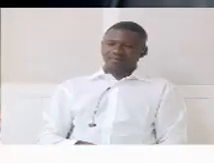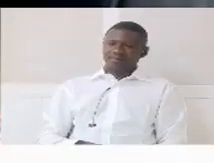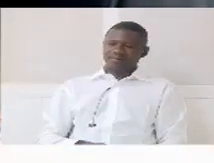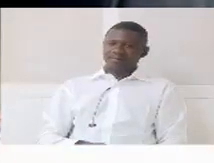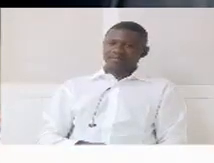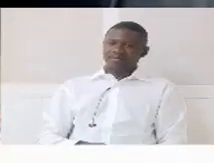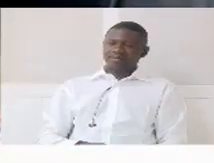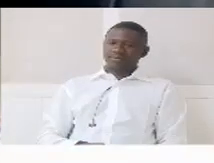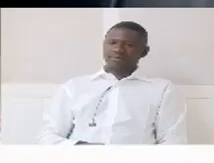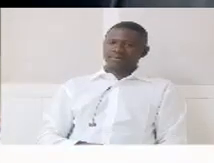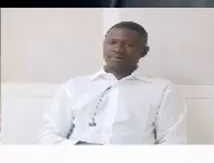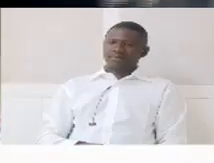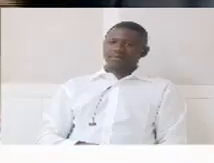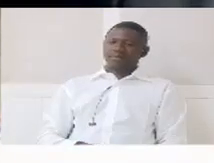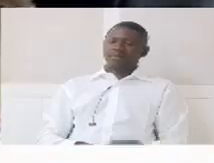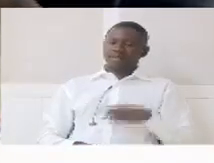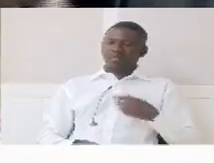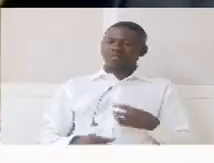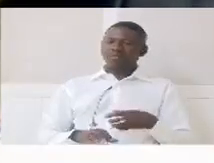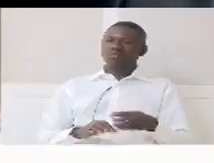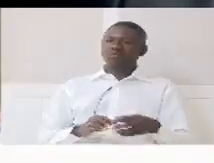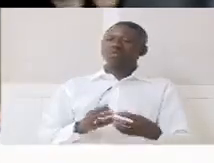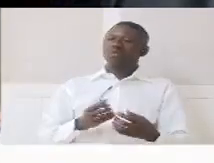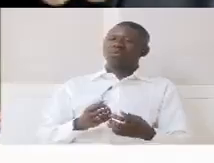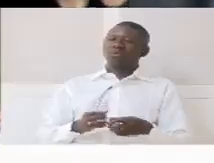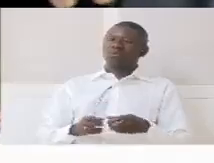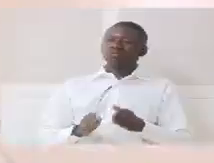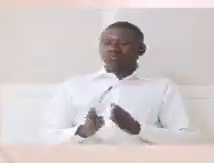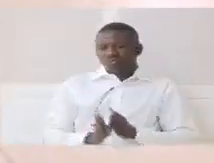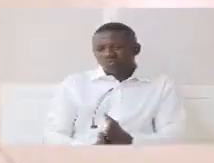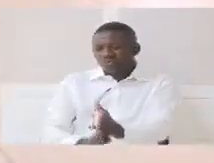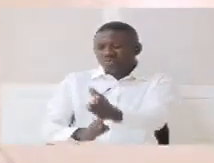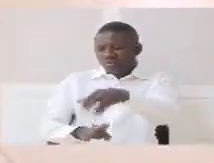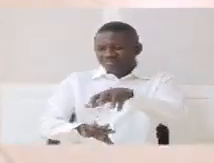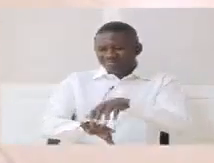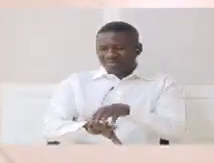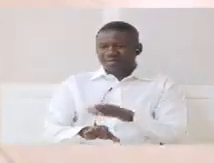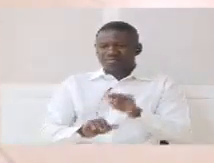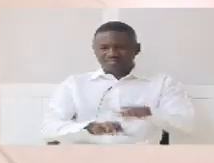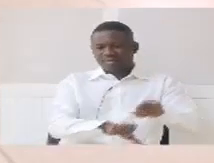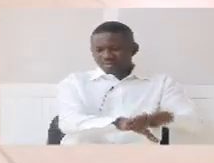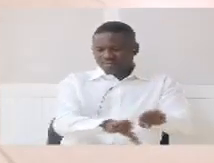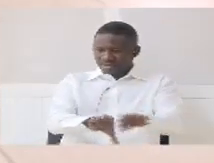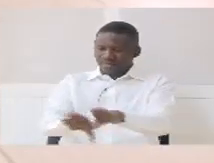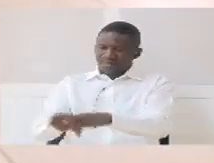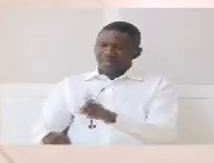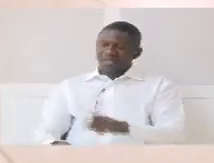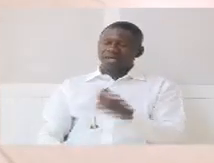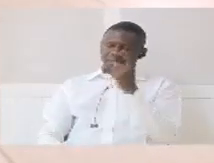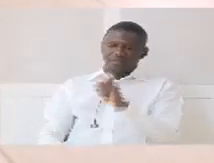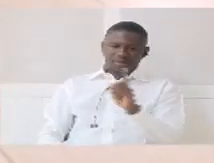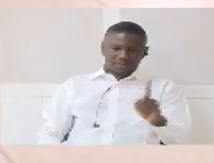Wooden fencol slabs. And wooden planks. Concrete. That's what they place on top of the concrete. Like every prisoner wooden